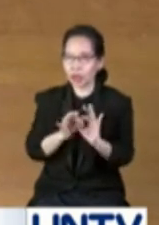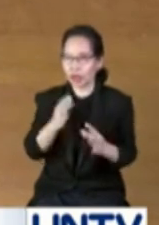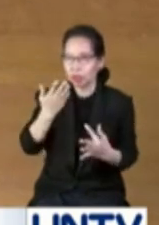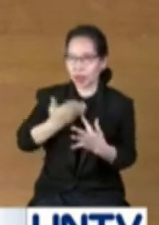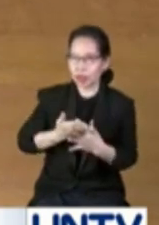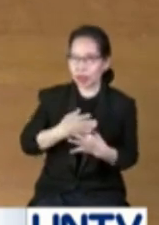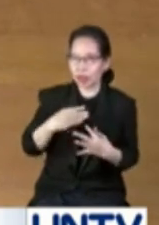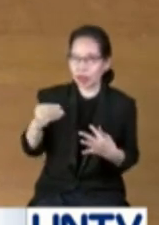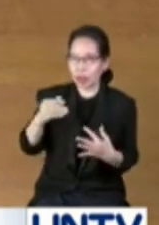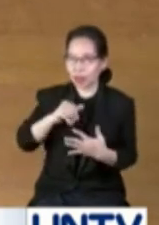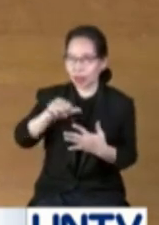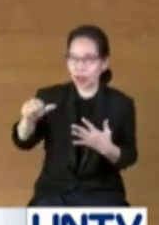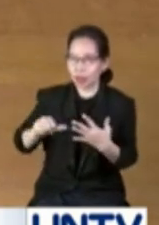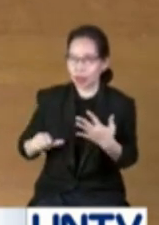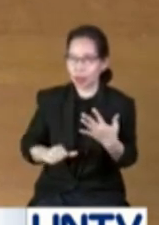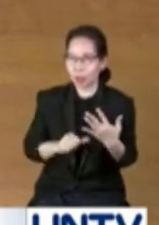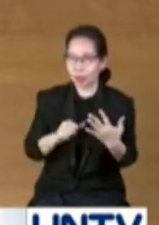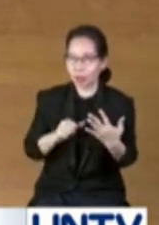our populace.